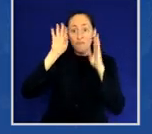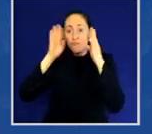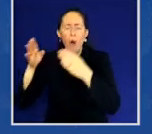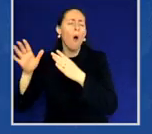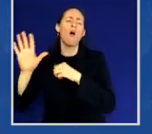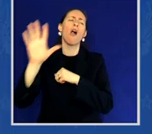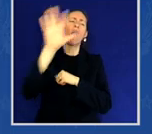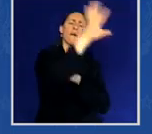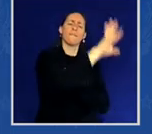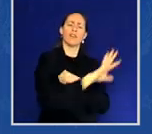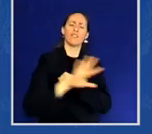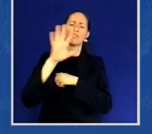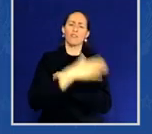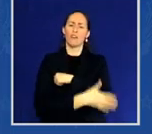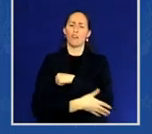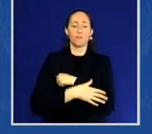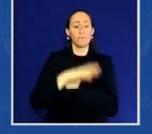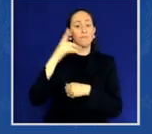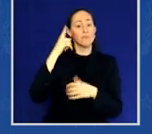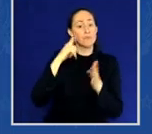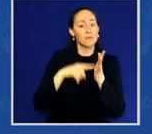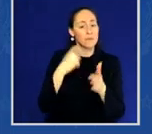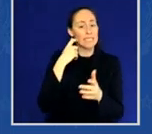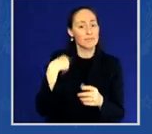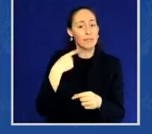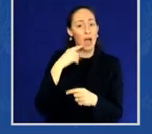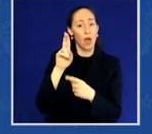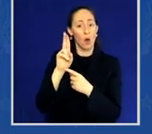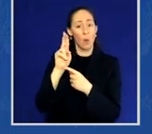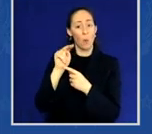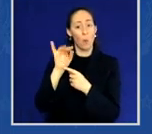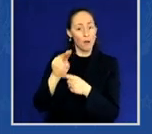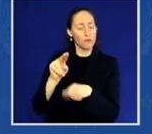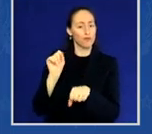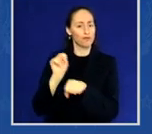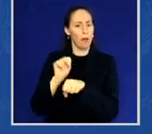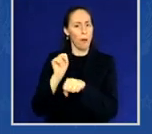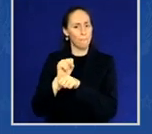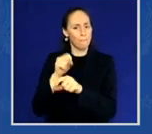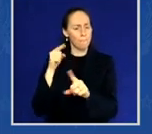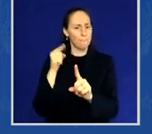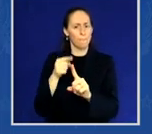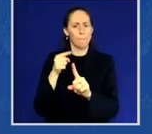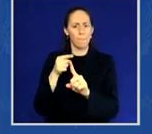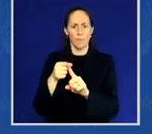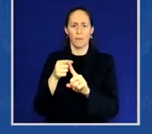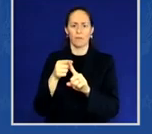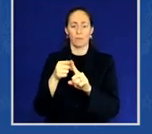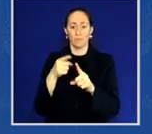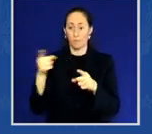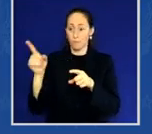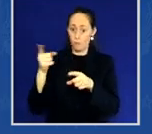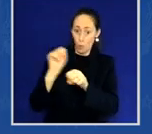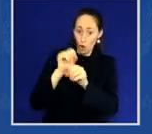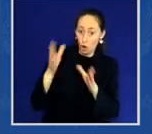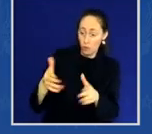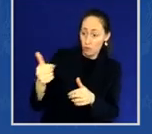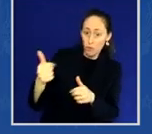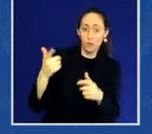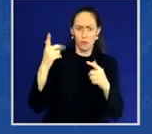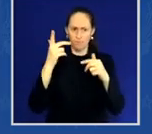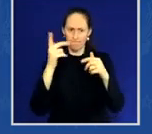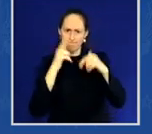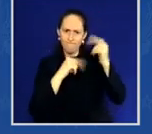said. And we're taking care of the riders, laying track, wiring switches, fixing bridges, tunnels, modernizing